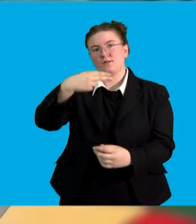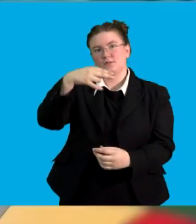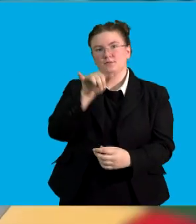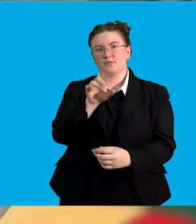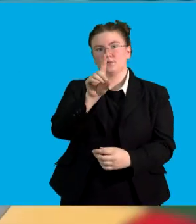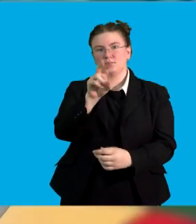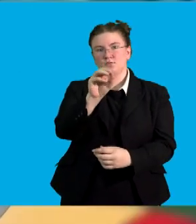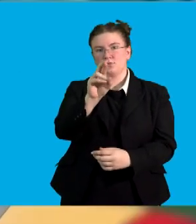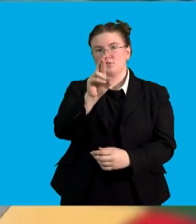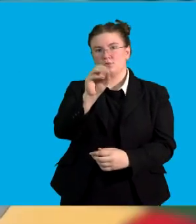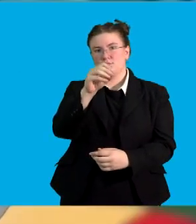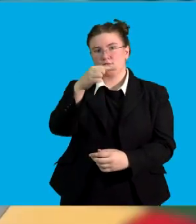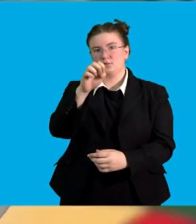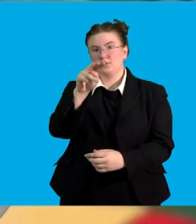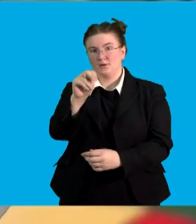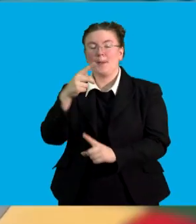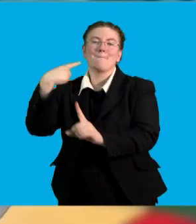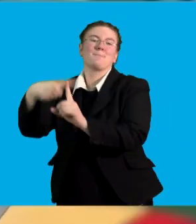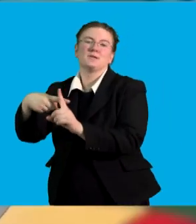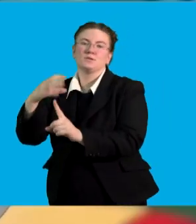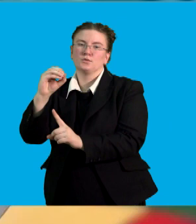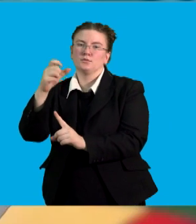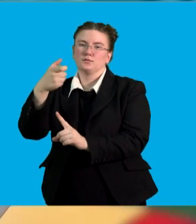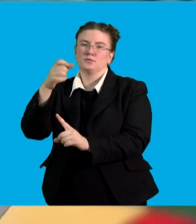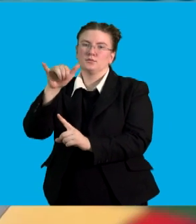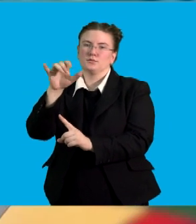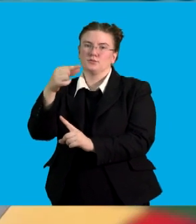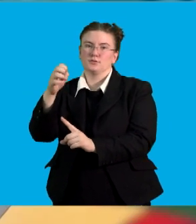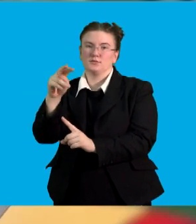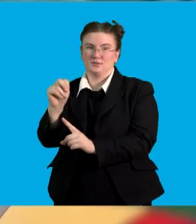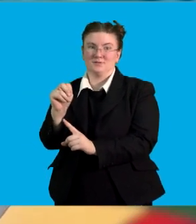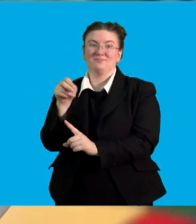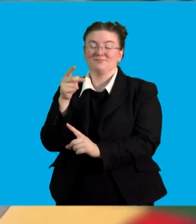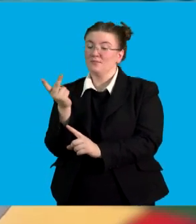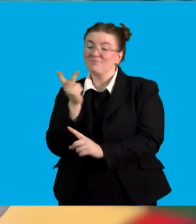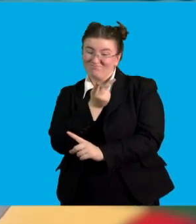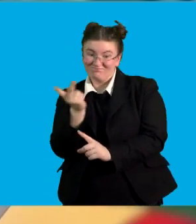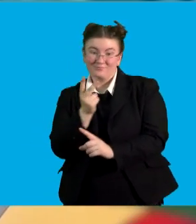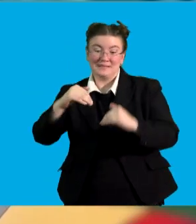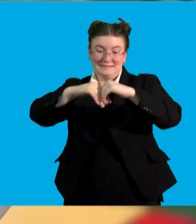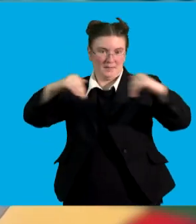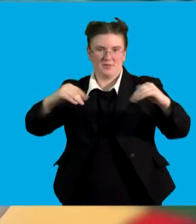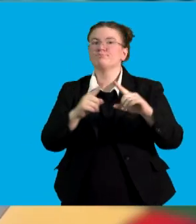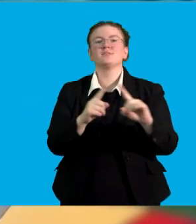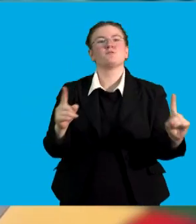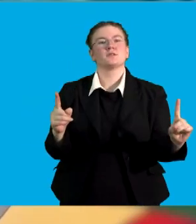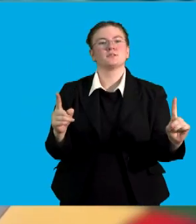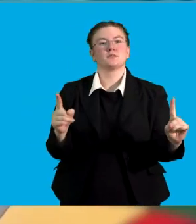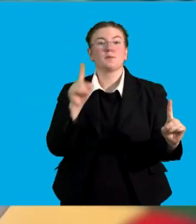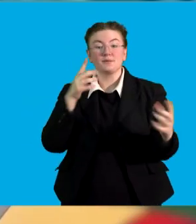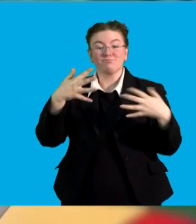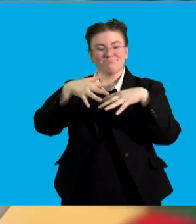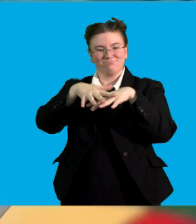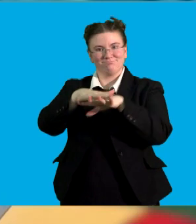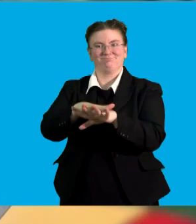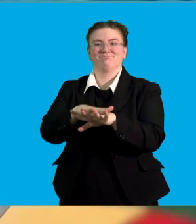However, we know that the water being produced from the reaction of those two is liquid. As we have said, the properties are different. The